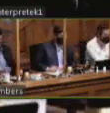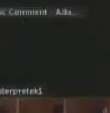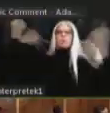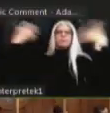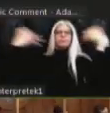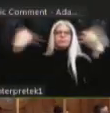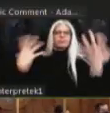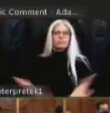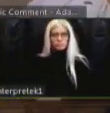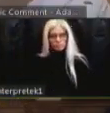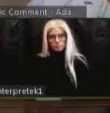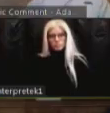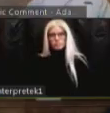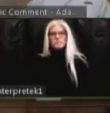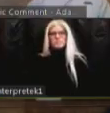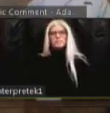Welcome.